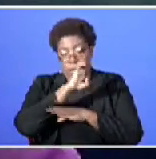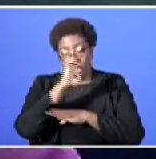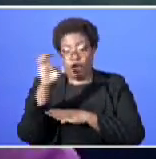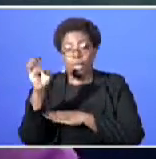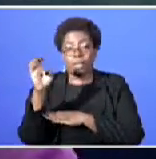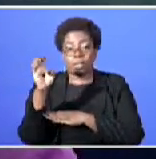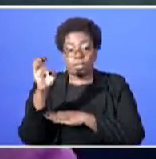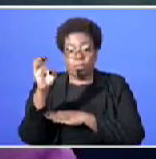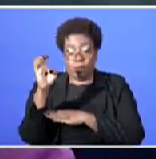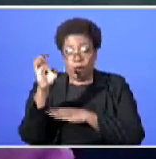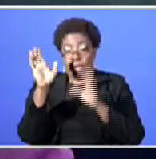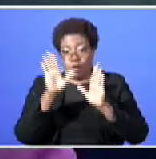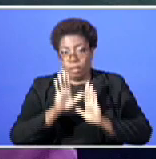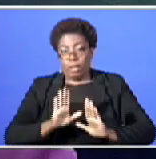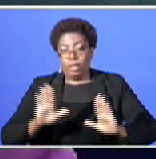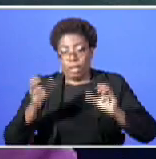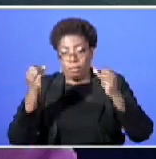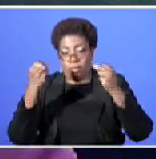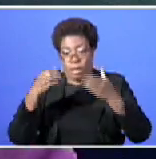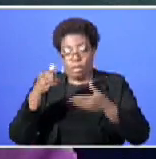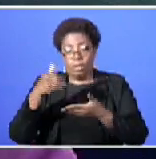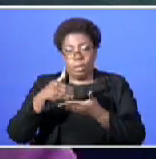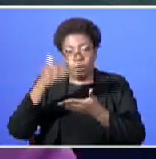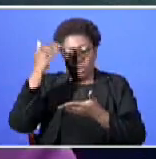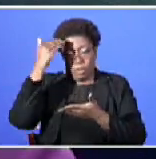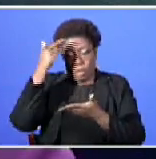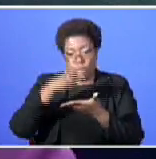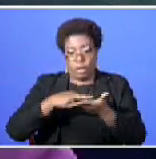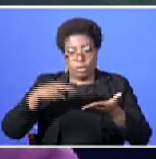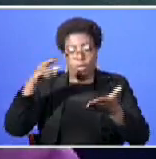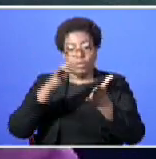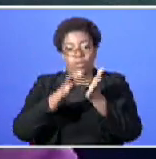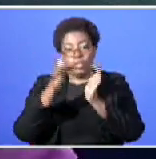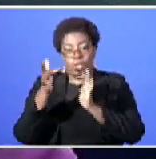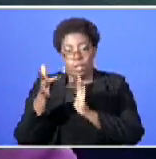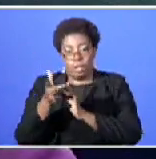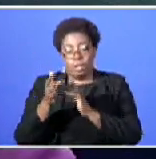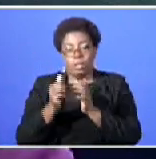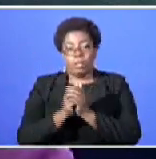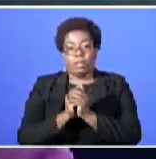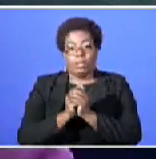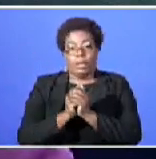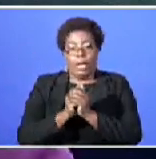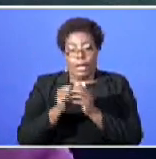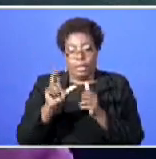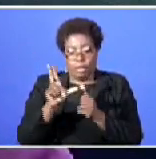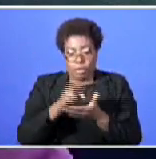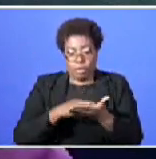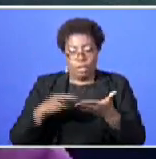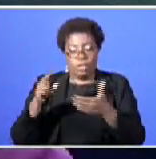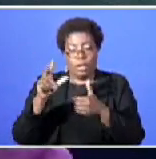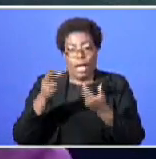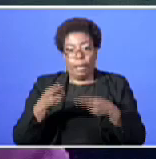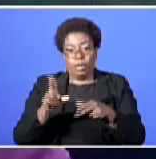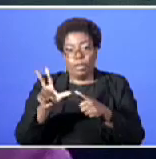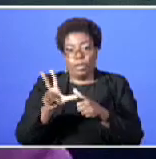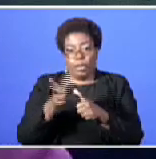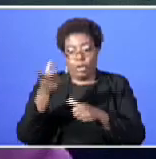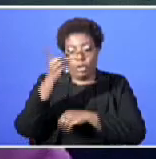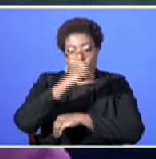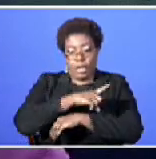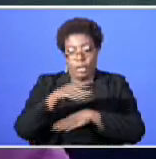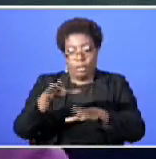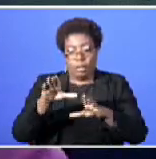commemorate the resurrection of Jesus from the dead, described in the New Testament as having occurred on the third day after his burial, following